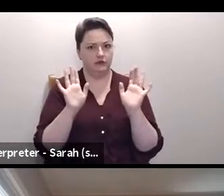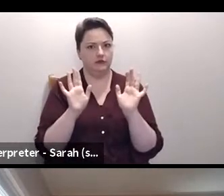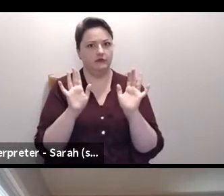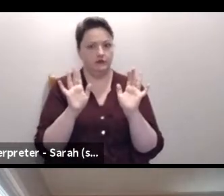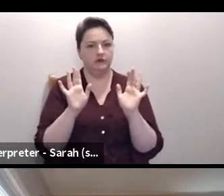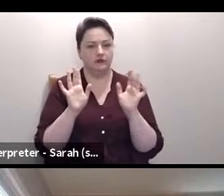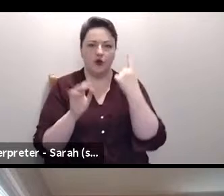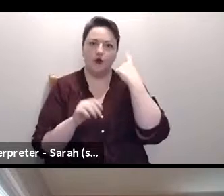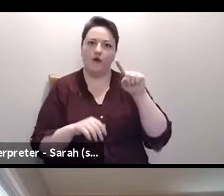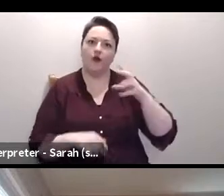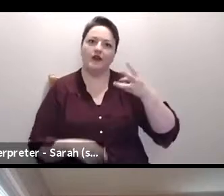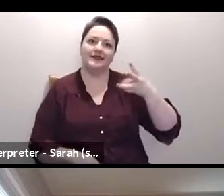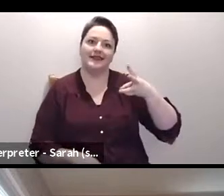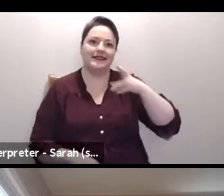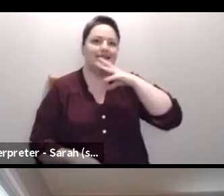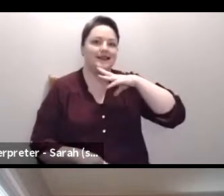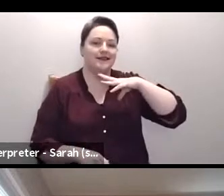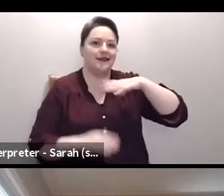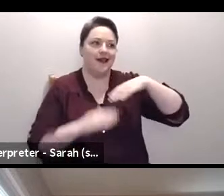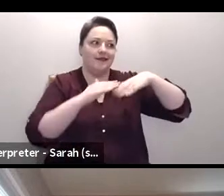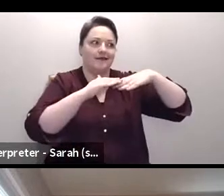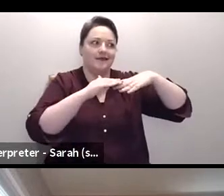16 and older, which is the Pfizer vaccine.